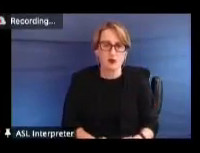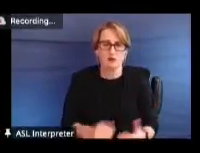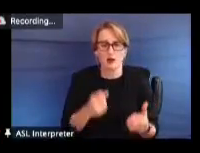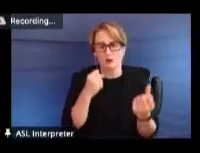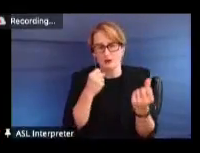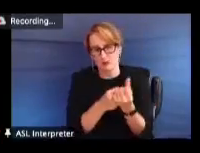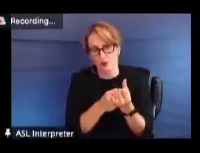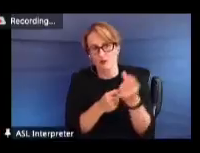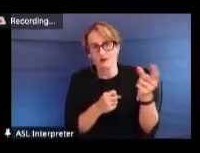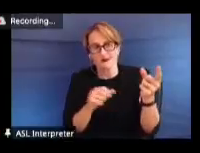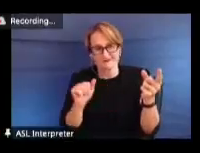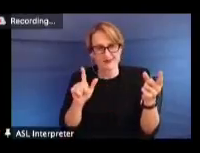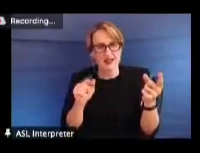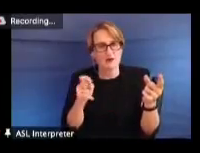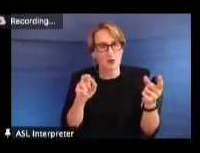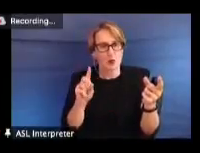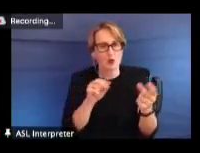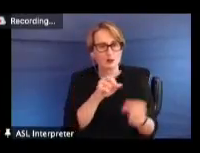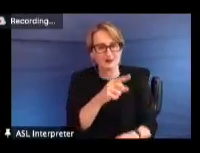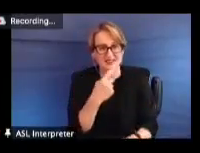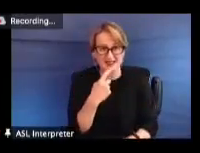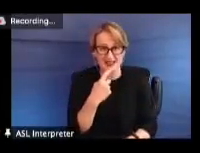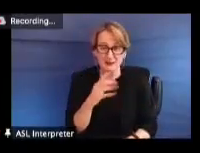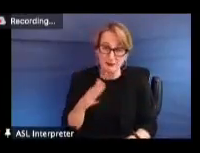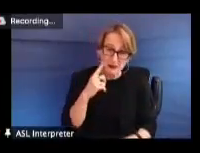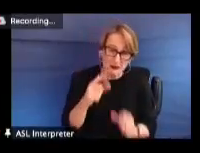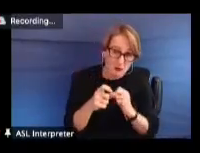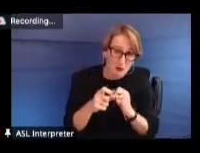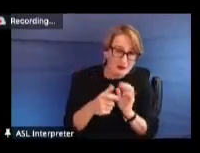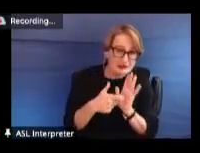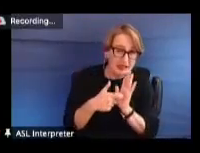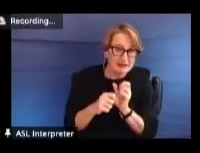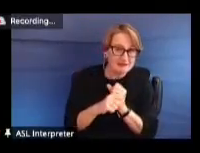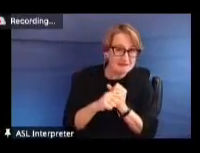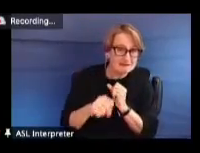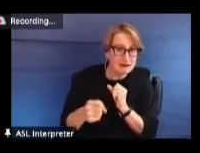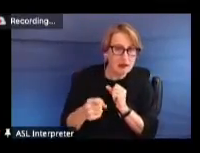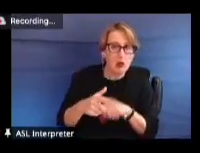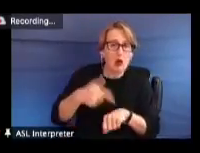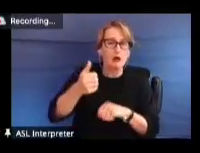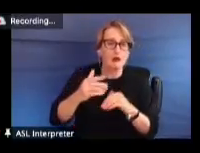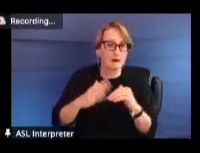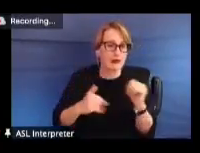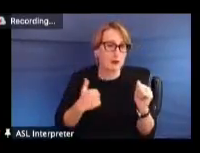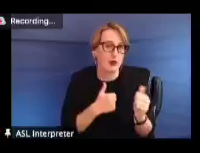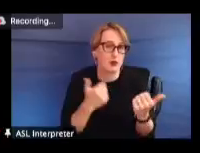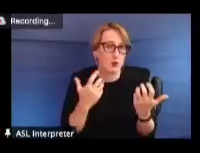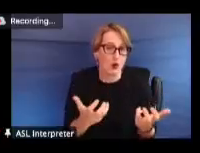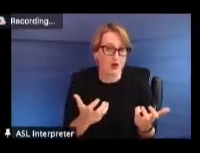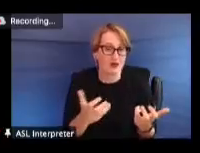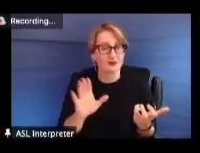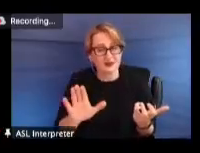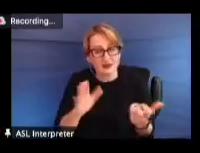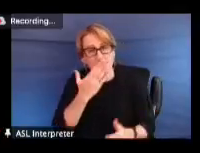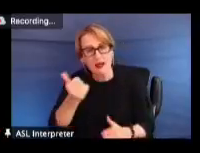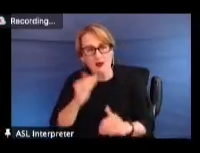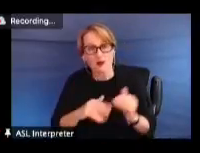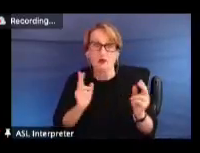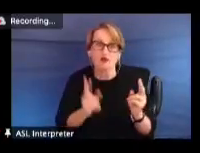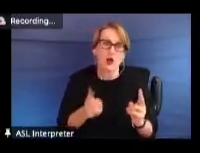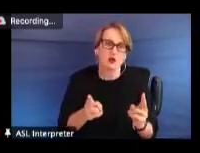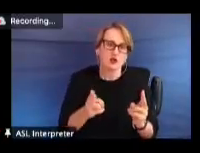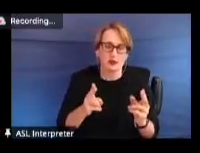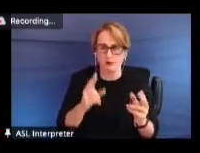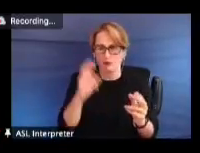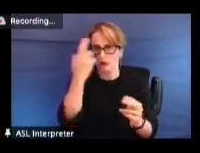Alvaro is saying about, it may take a little bit more time than we want, but better that than something that's rushed and wrong.